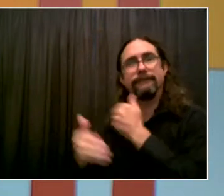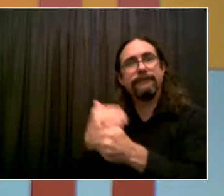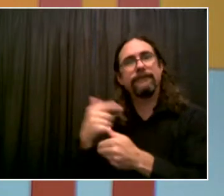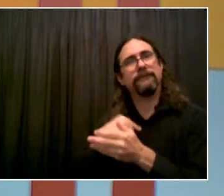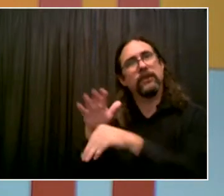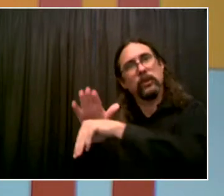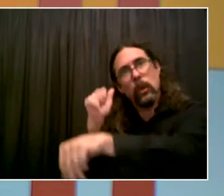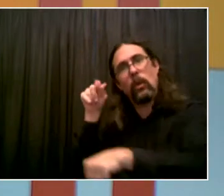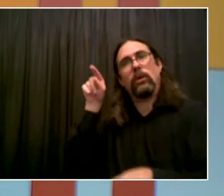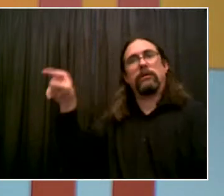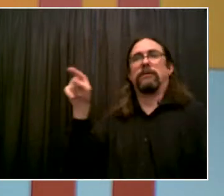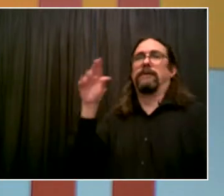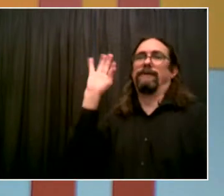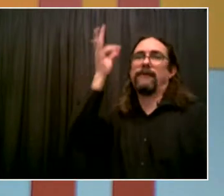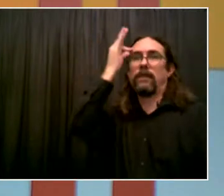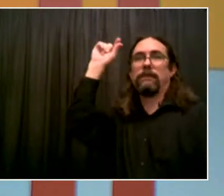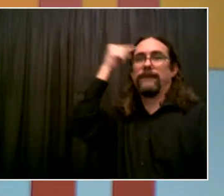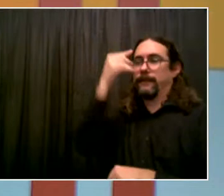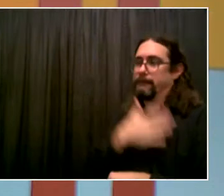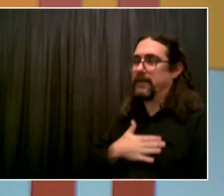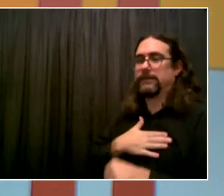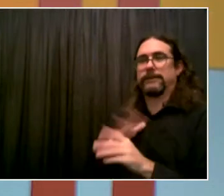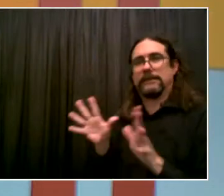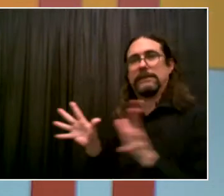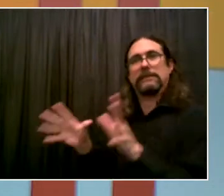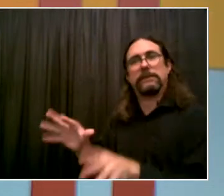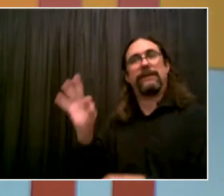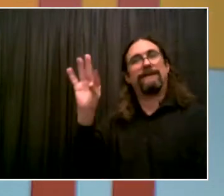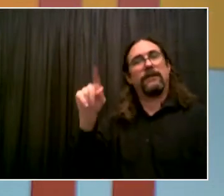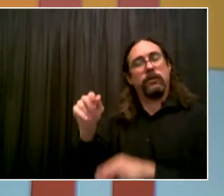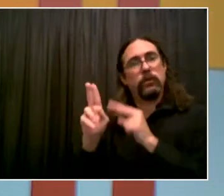families all over New York City, all over America. Now,